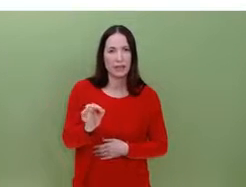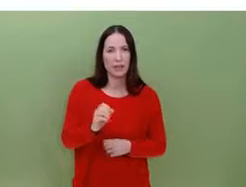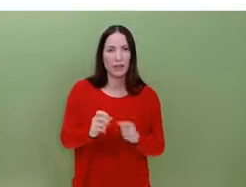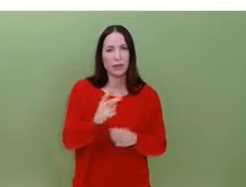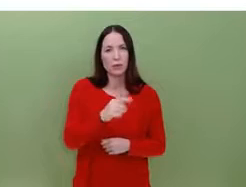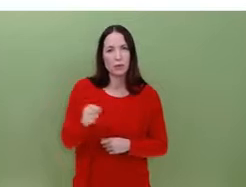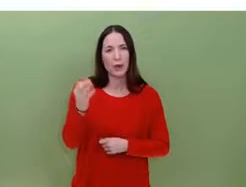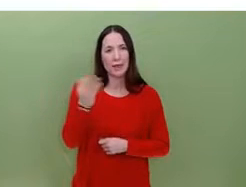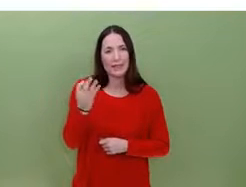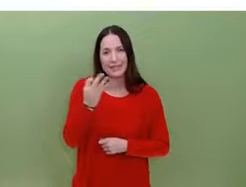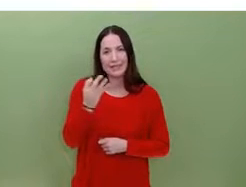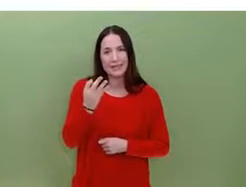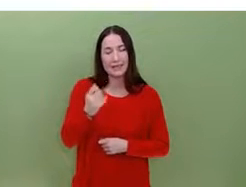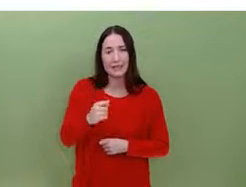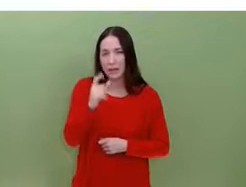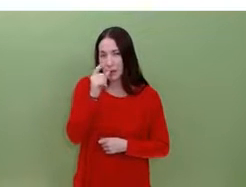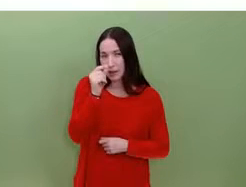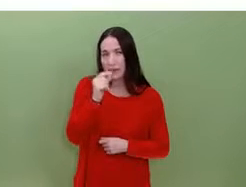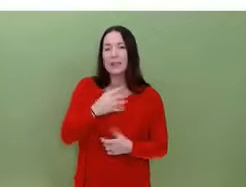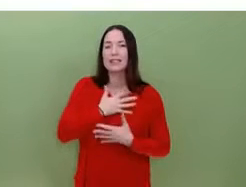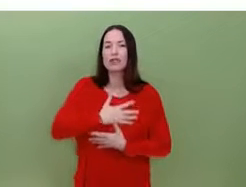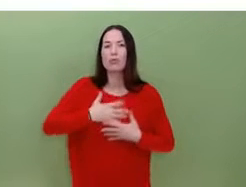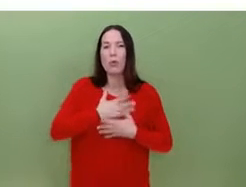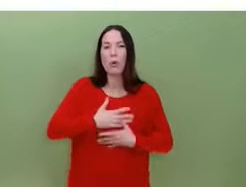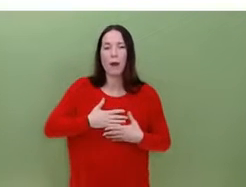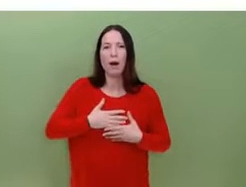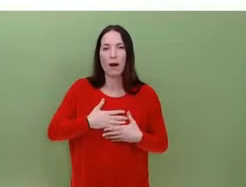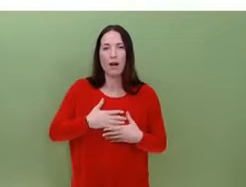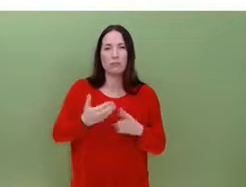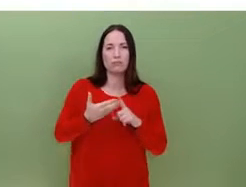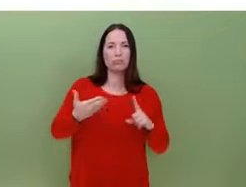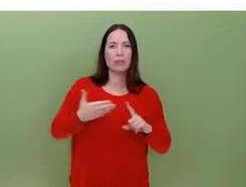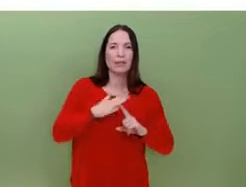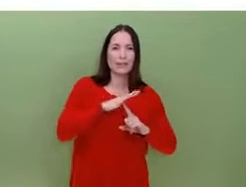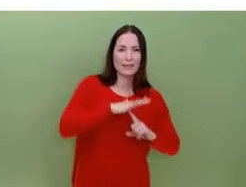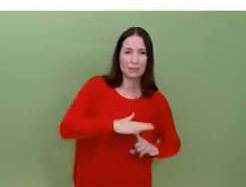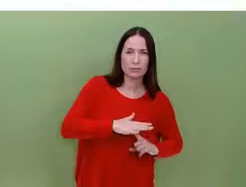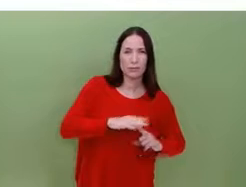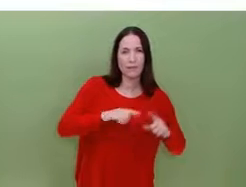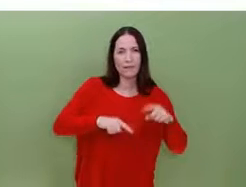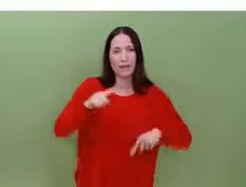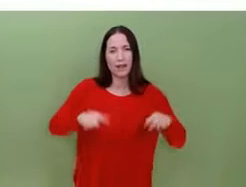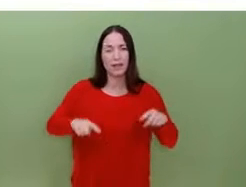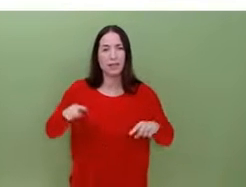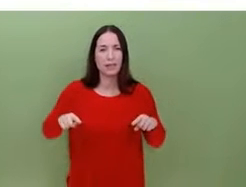would be exposed to trauma, that depression would vary somewhere between 7.5% and